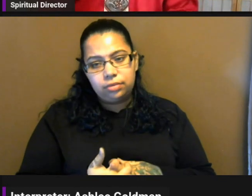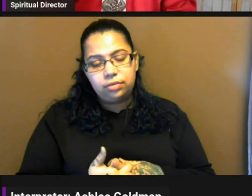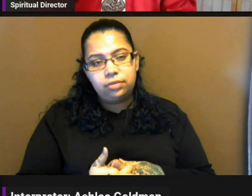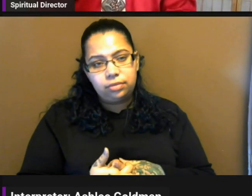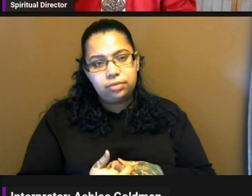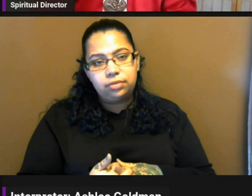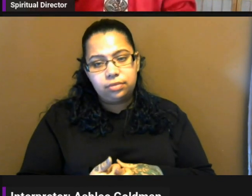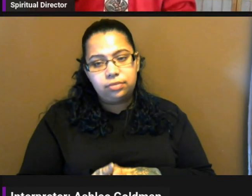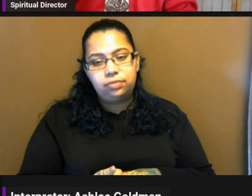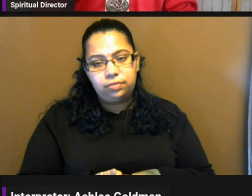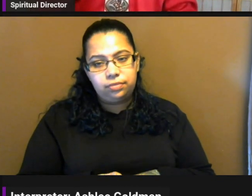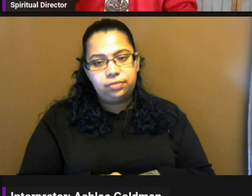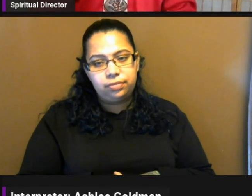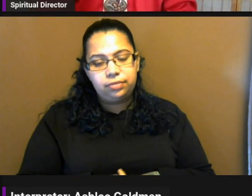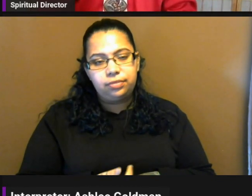One of our greatest